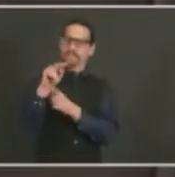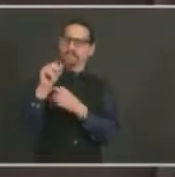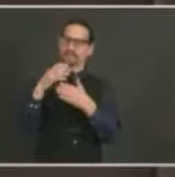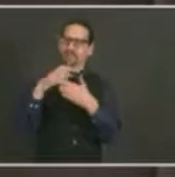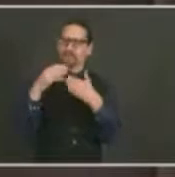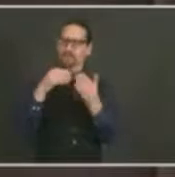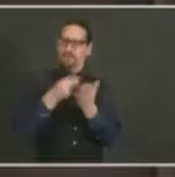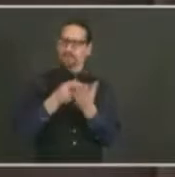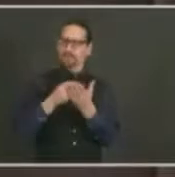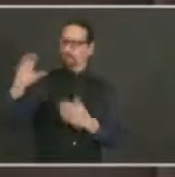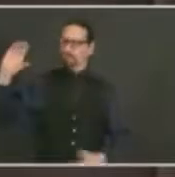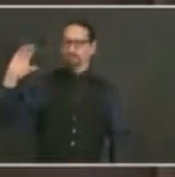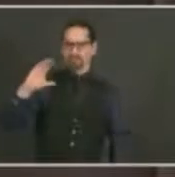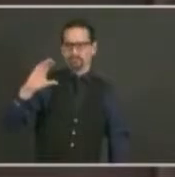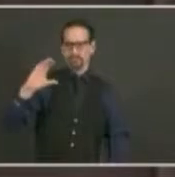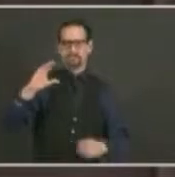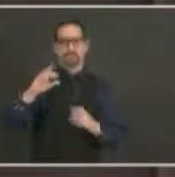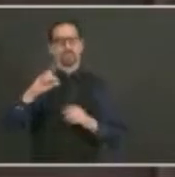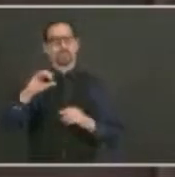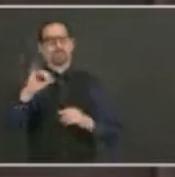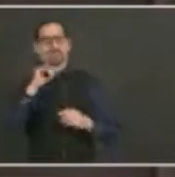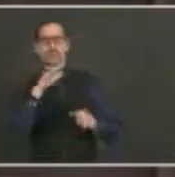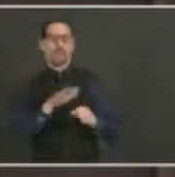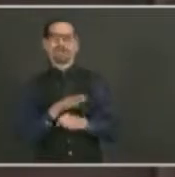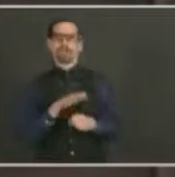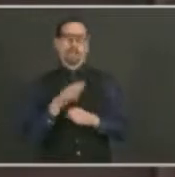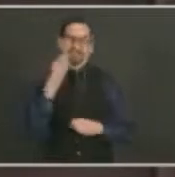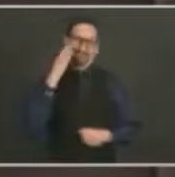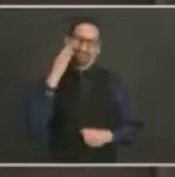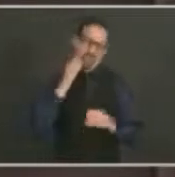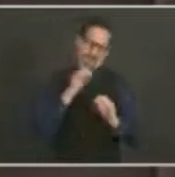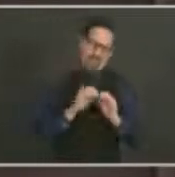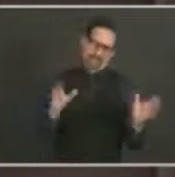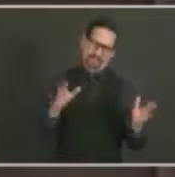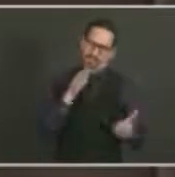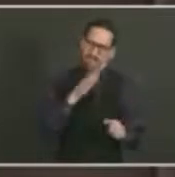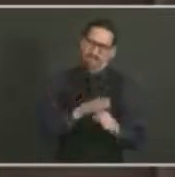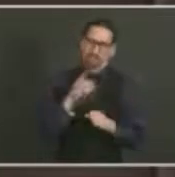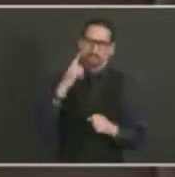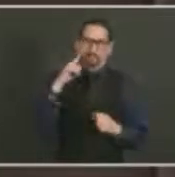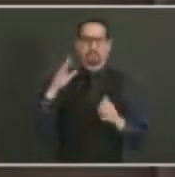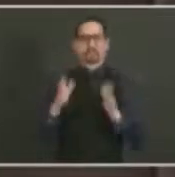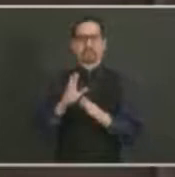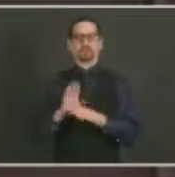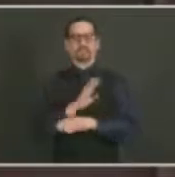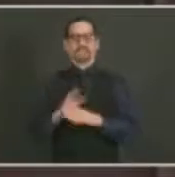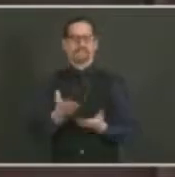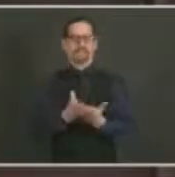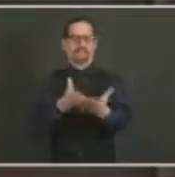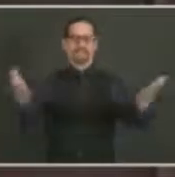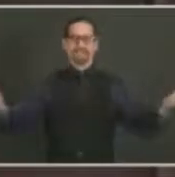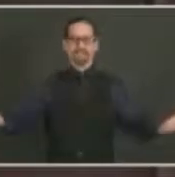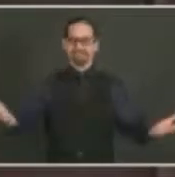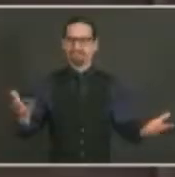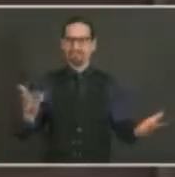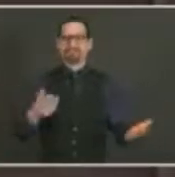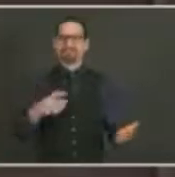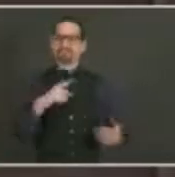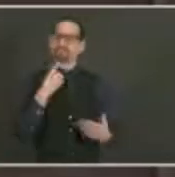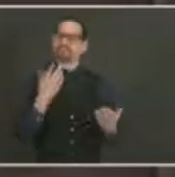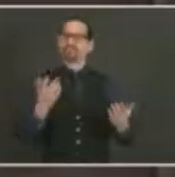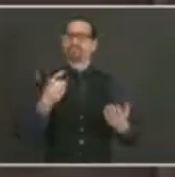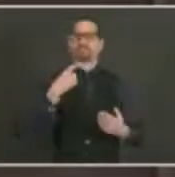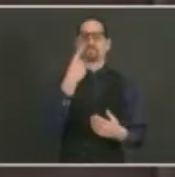has been done to provide for small business. In one case, which I document on our website, a check for $250 for a